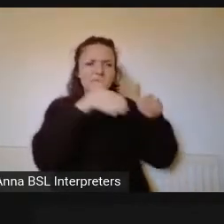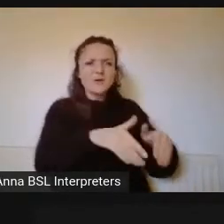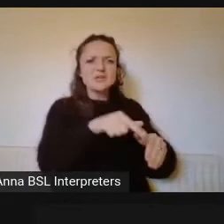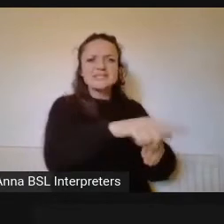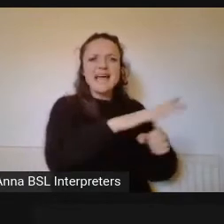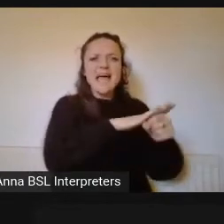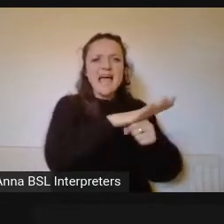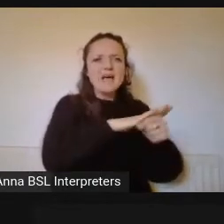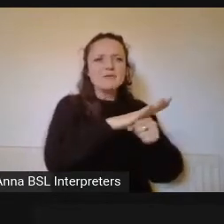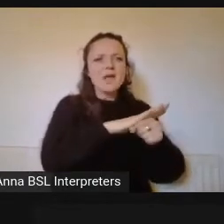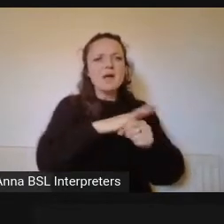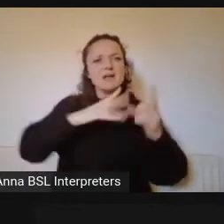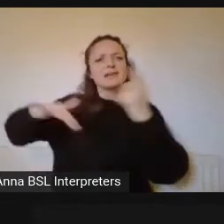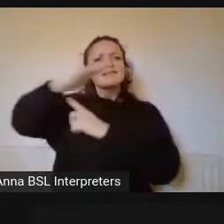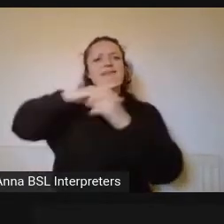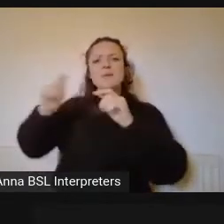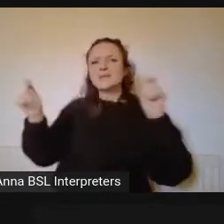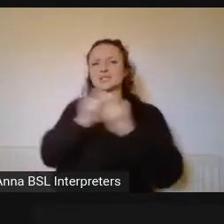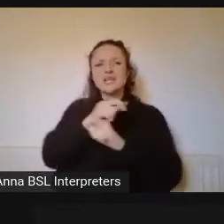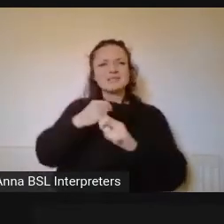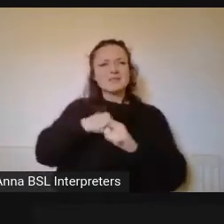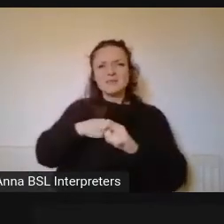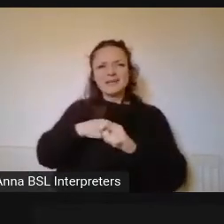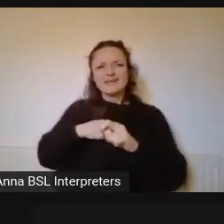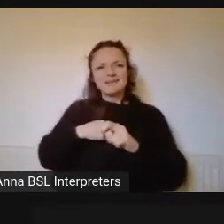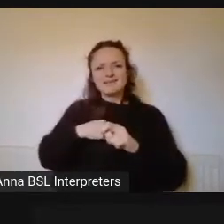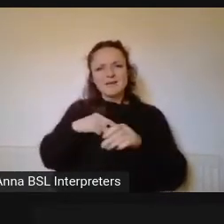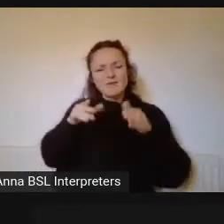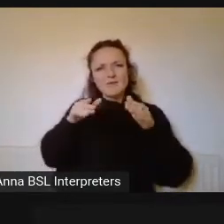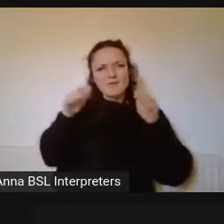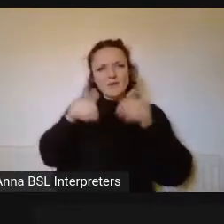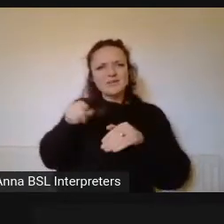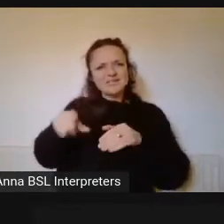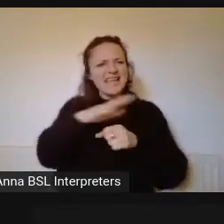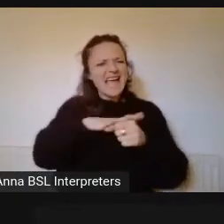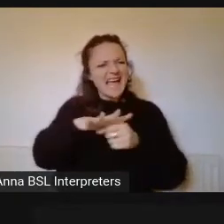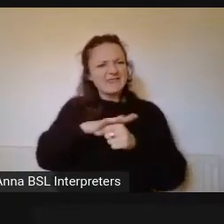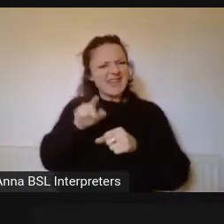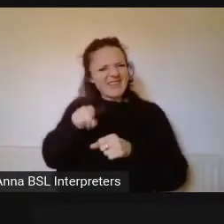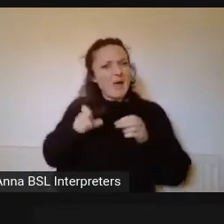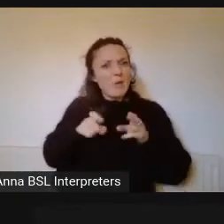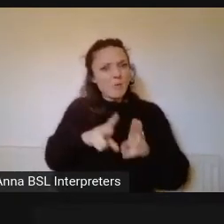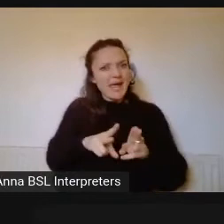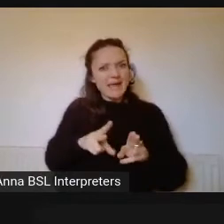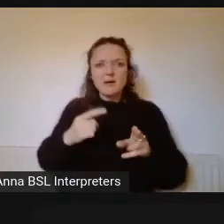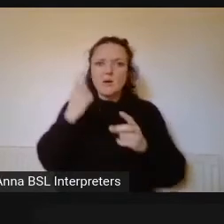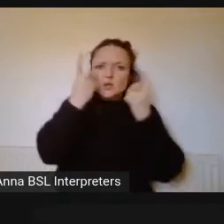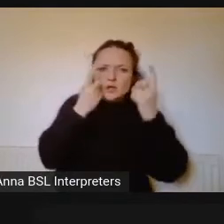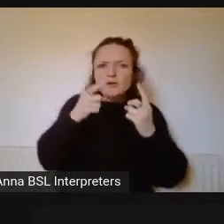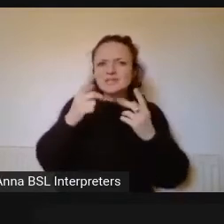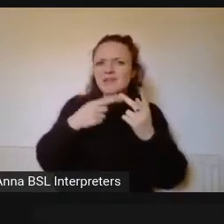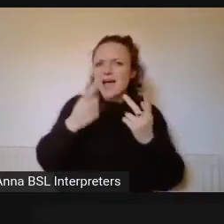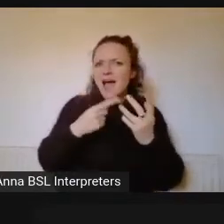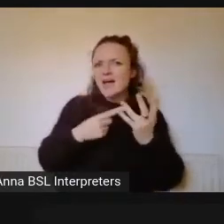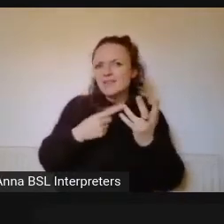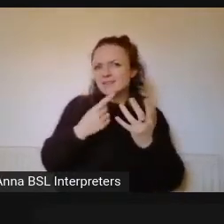climate change in that particular way. So maybe the others want to, I'm curious what the others have to say. Great, thank